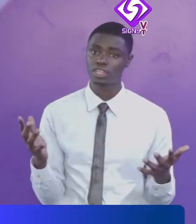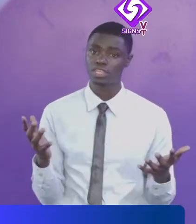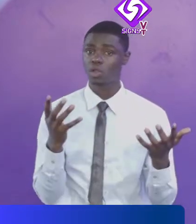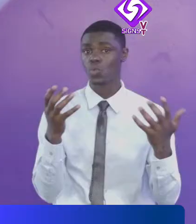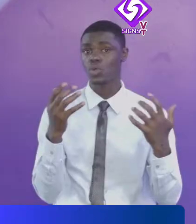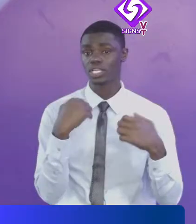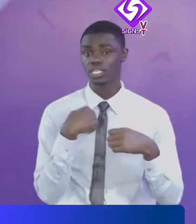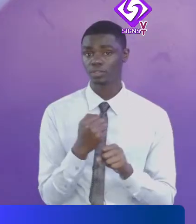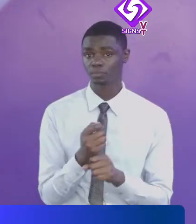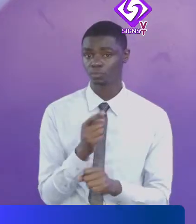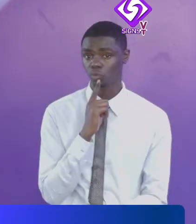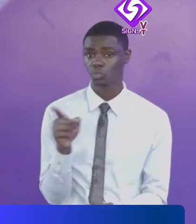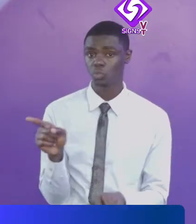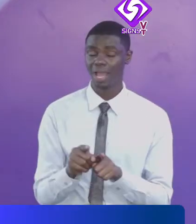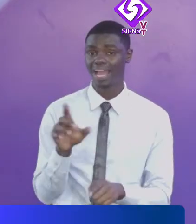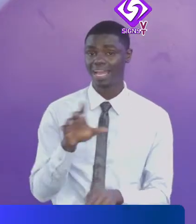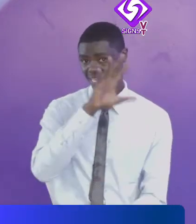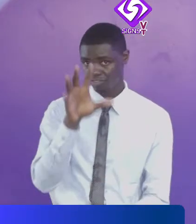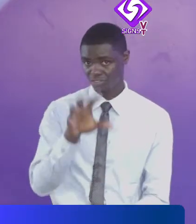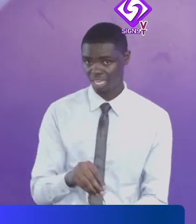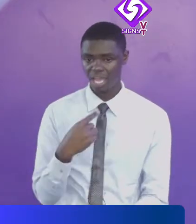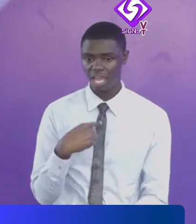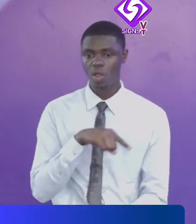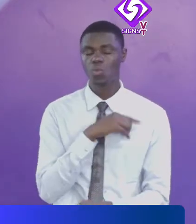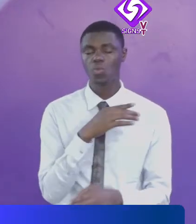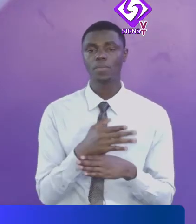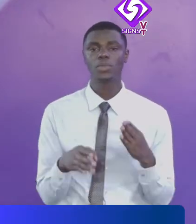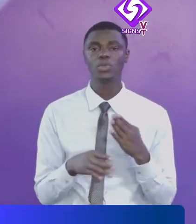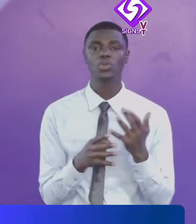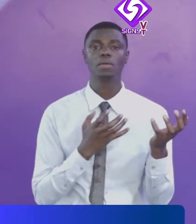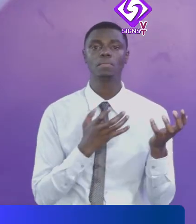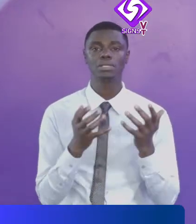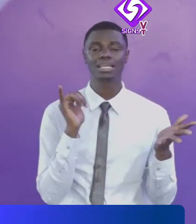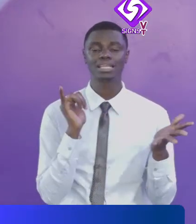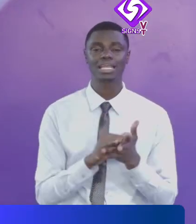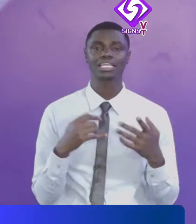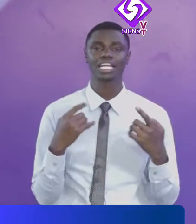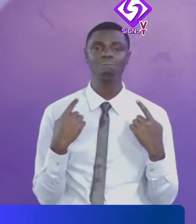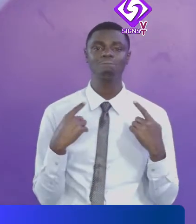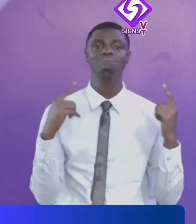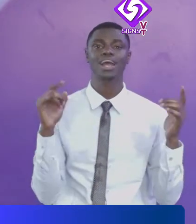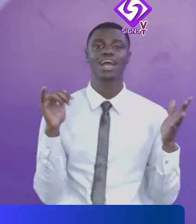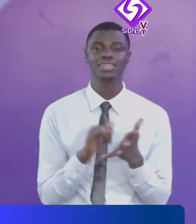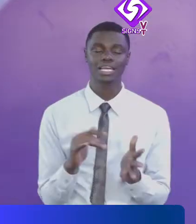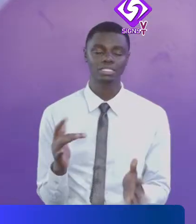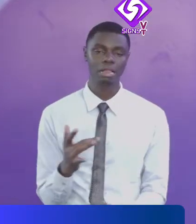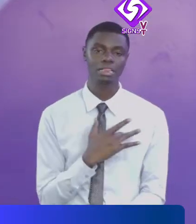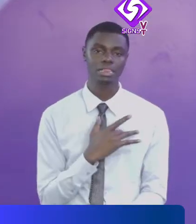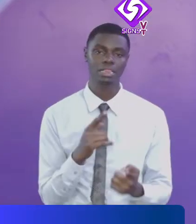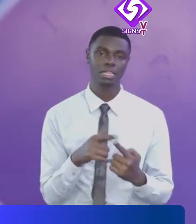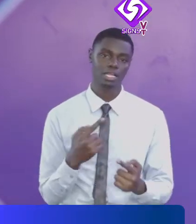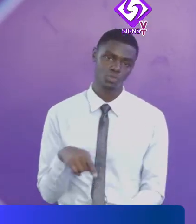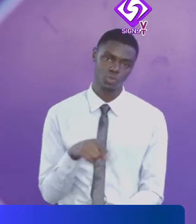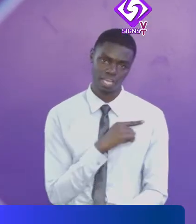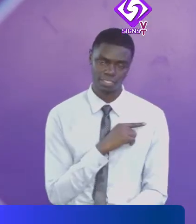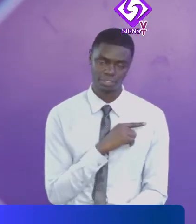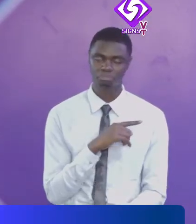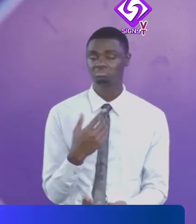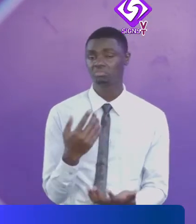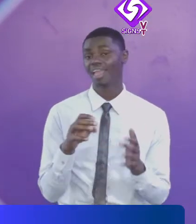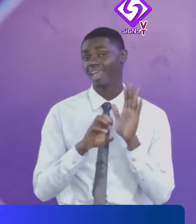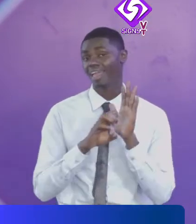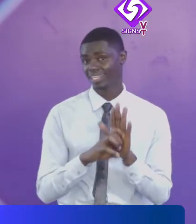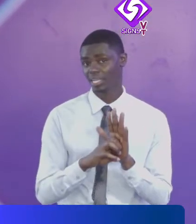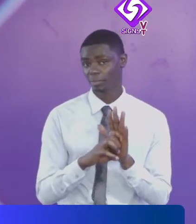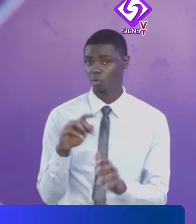make sure as Africans is that we build businesses that can serve us, that speak to us. I'll give you a classic example